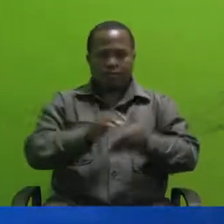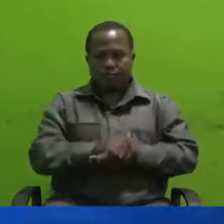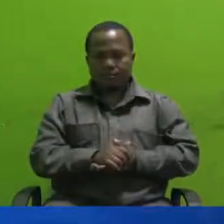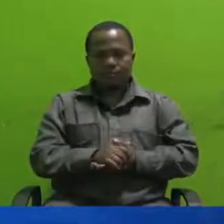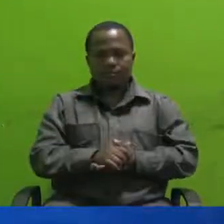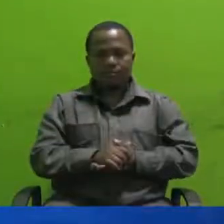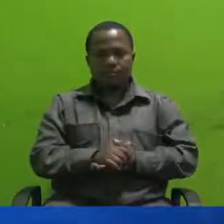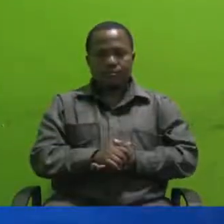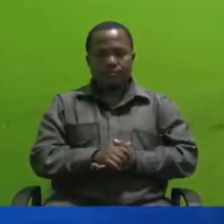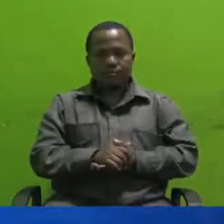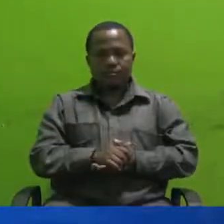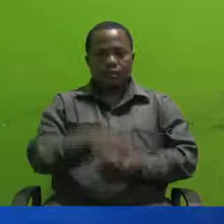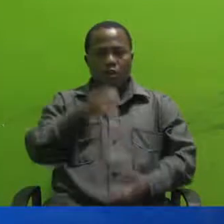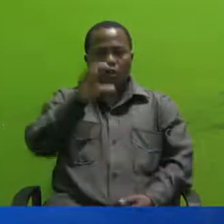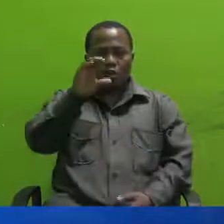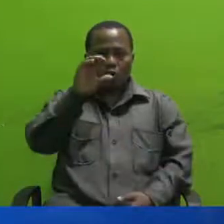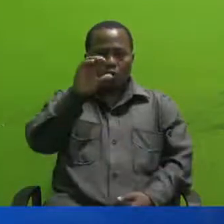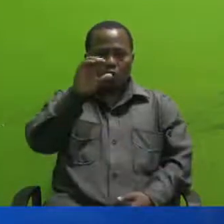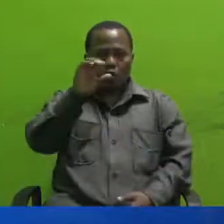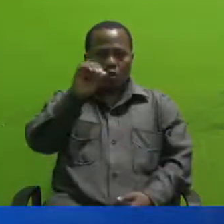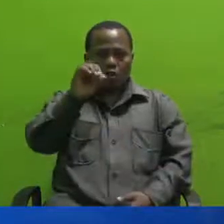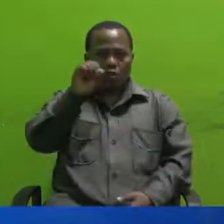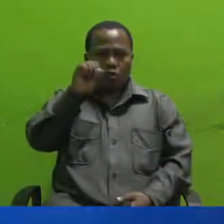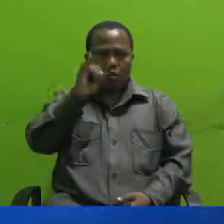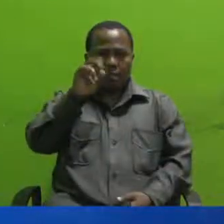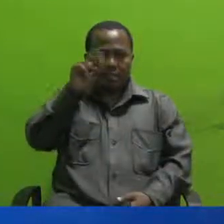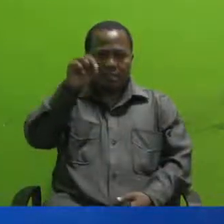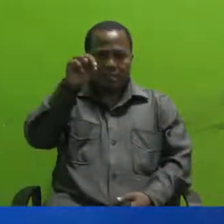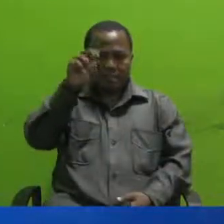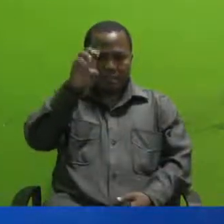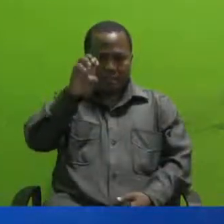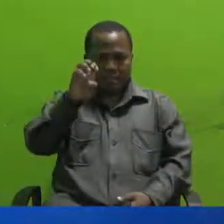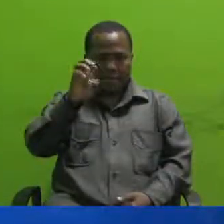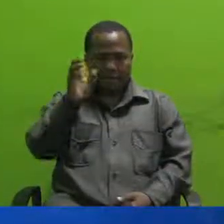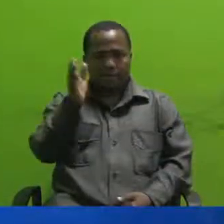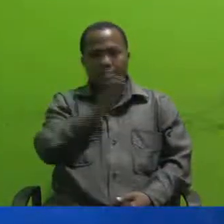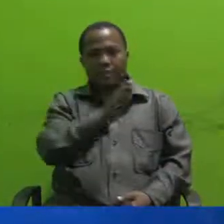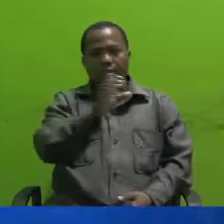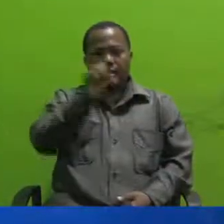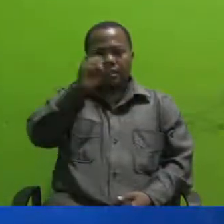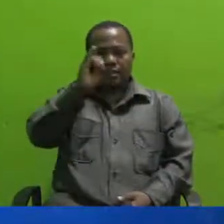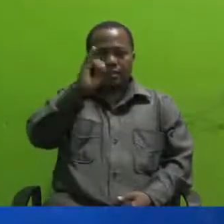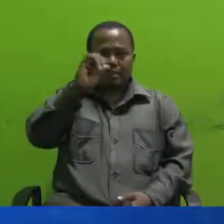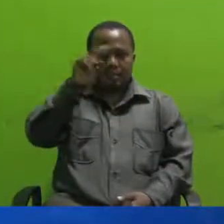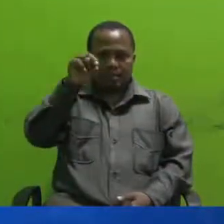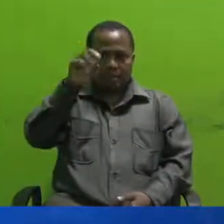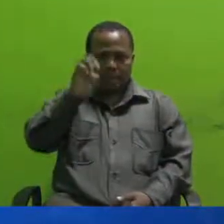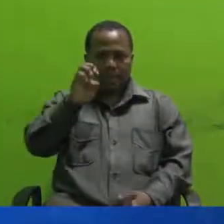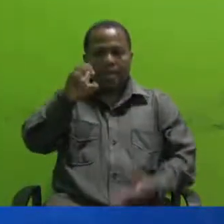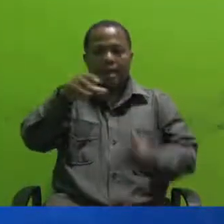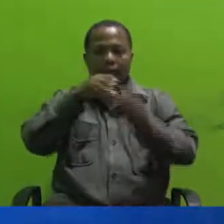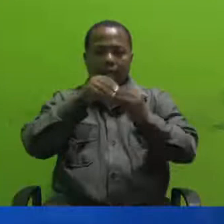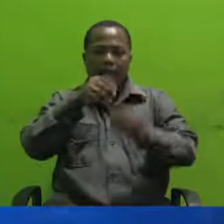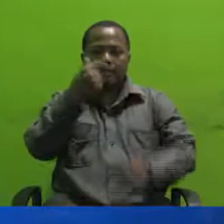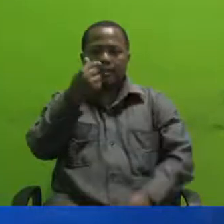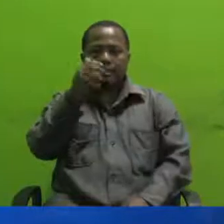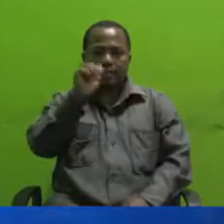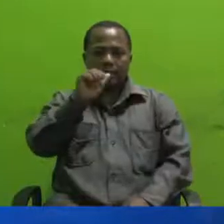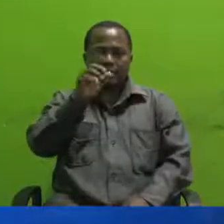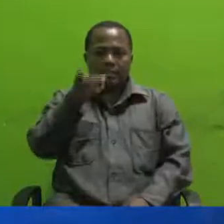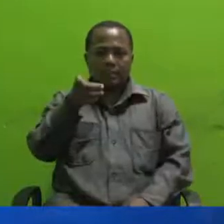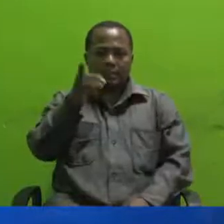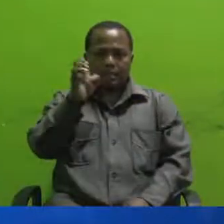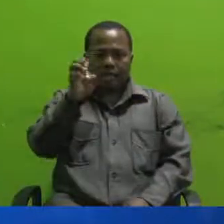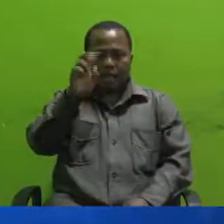sine, define cosine, and define tangent of a given angle.